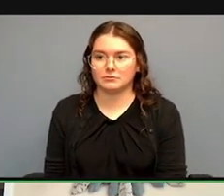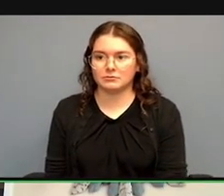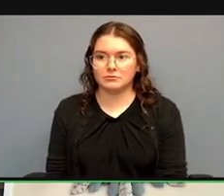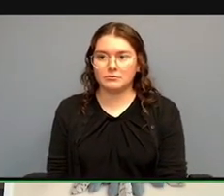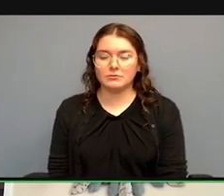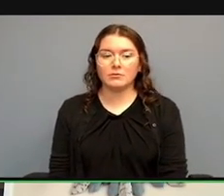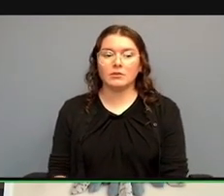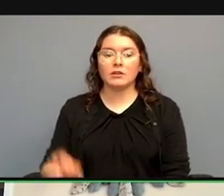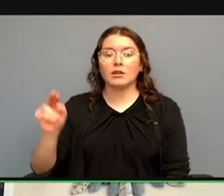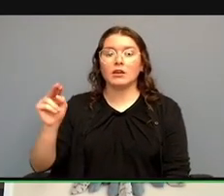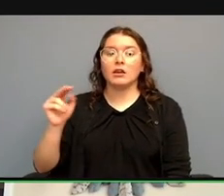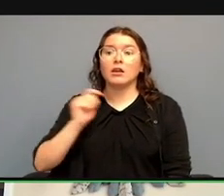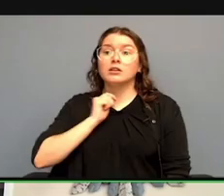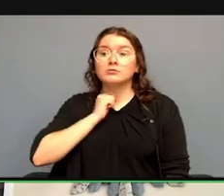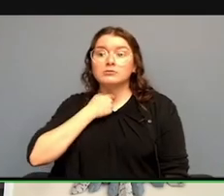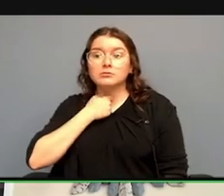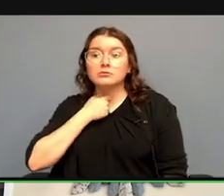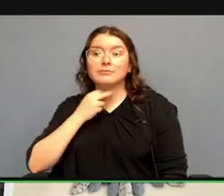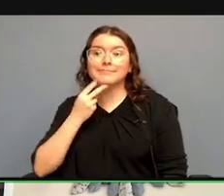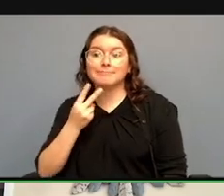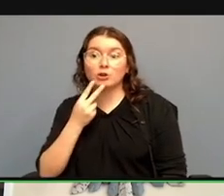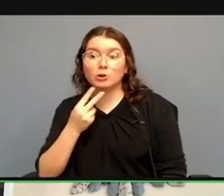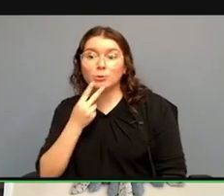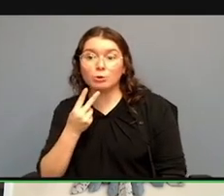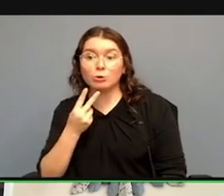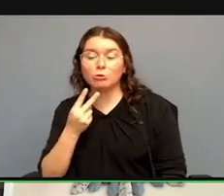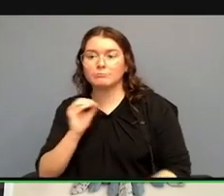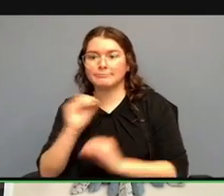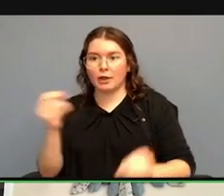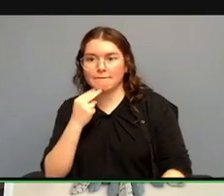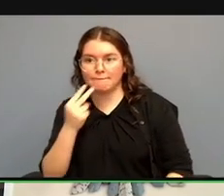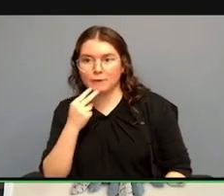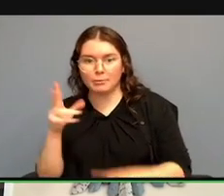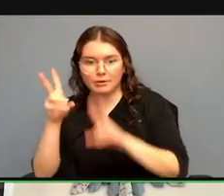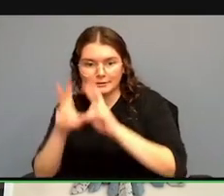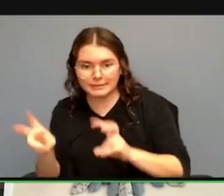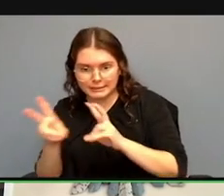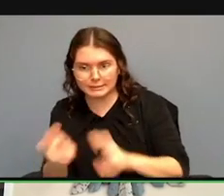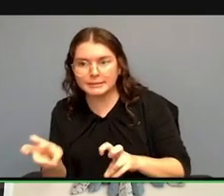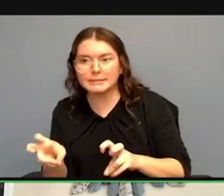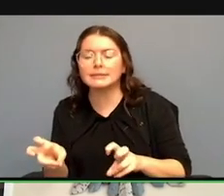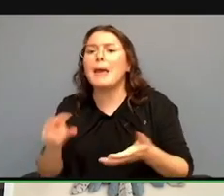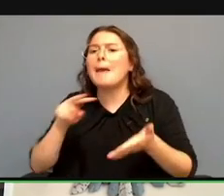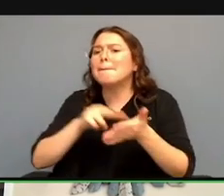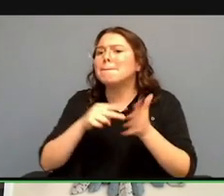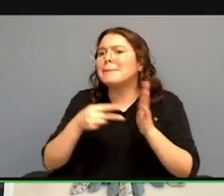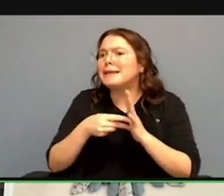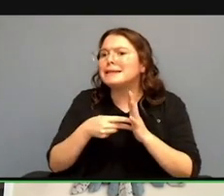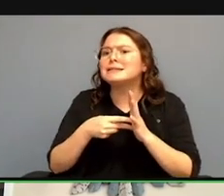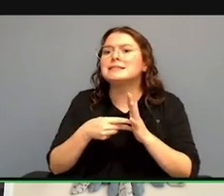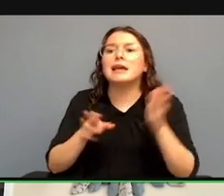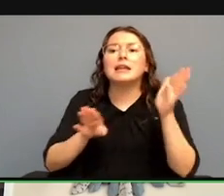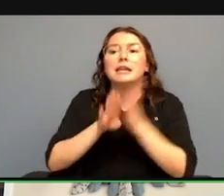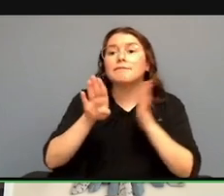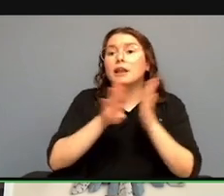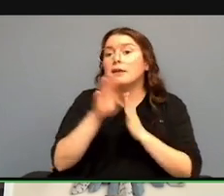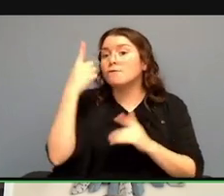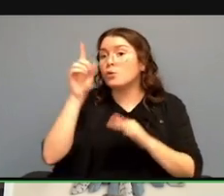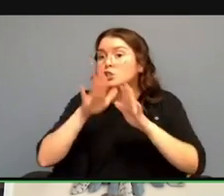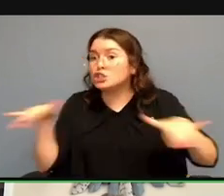Nonverbal assessments often get offered to our kids. Nonverbal meaning they're developed for children who